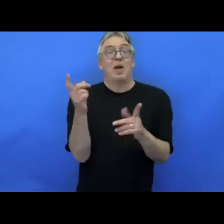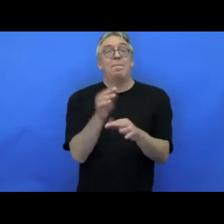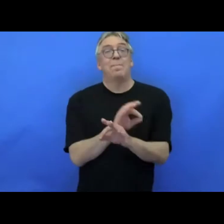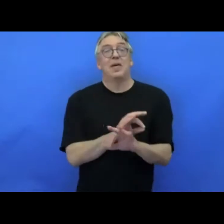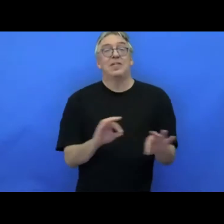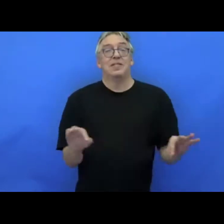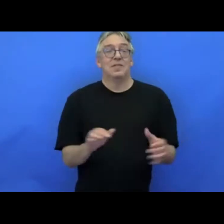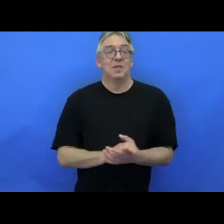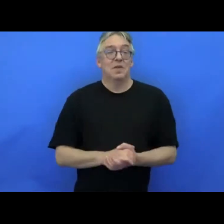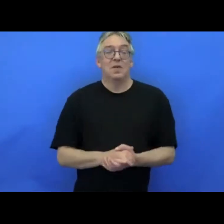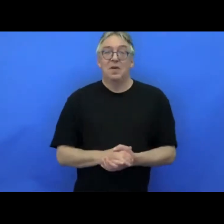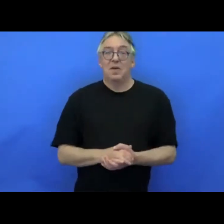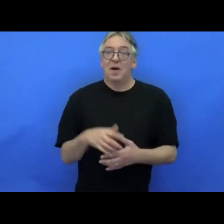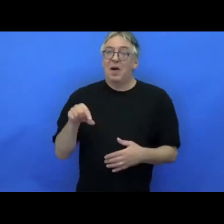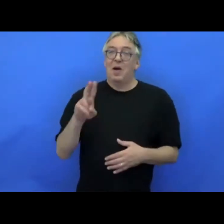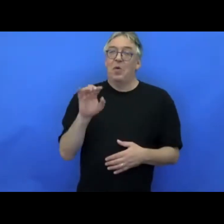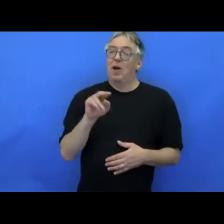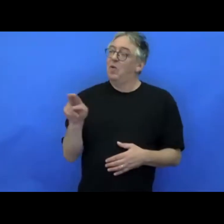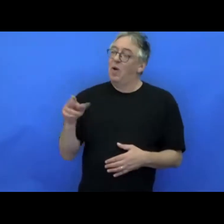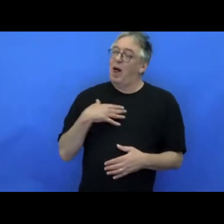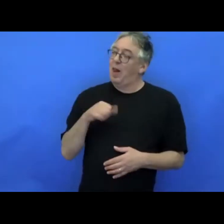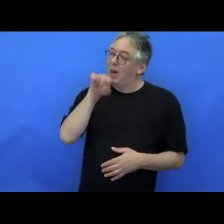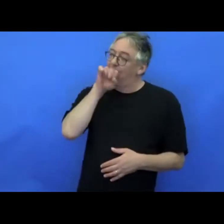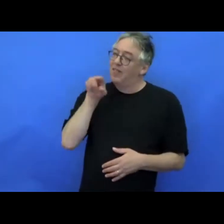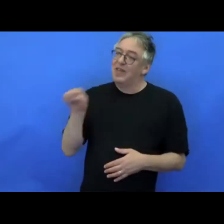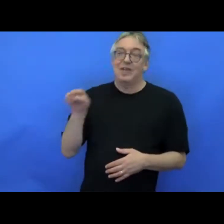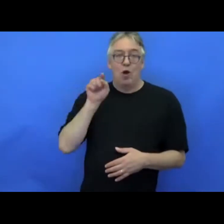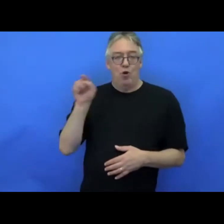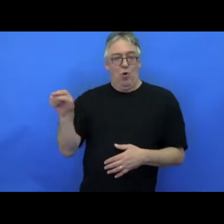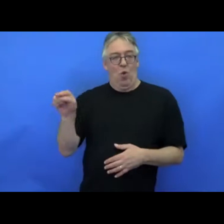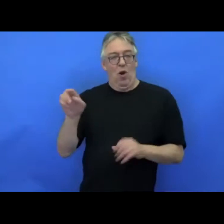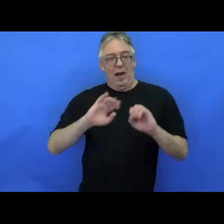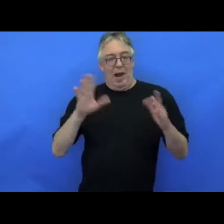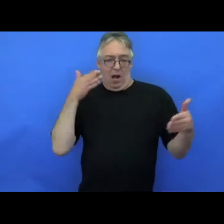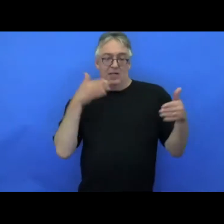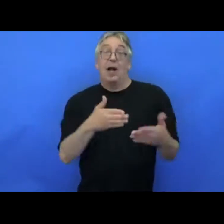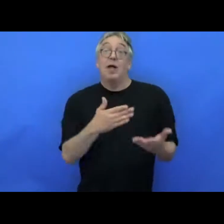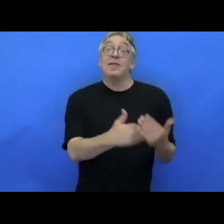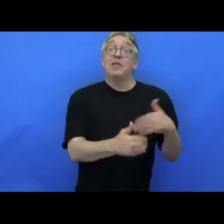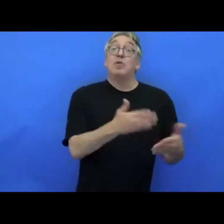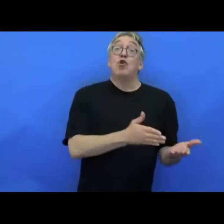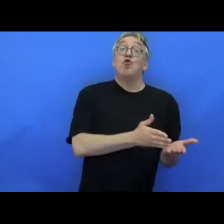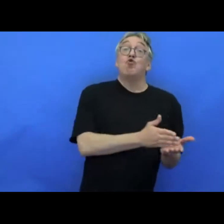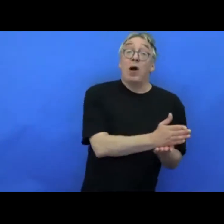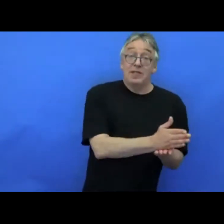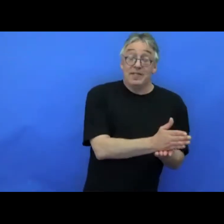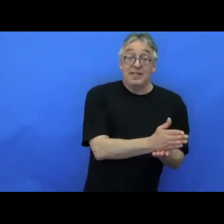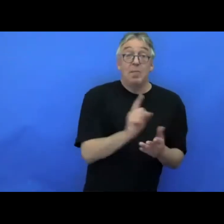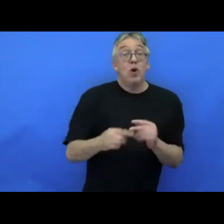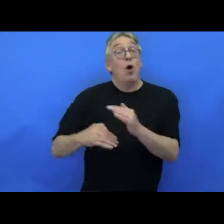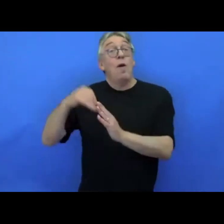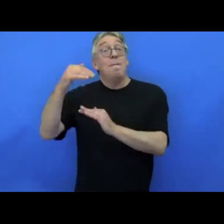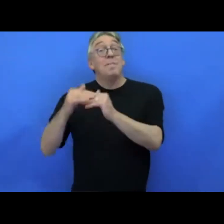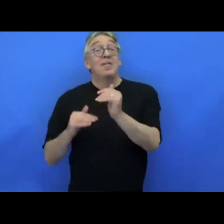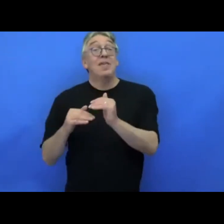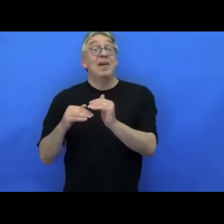really loved in that is your focus on the link between disability rights and democratization, which of course